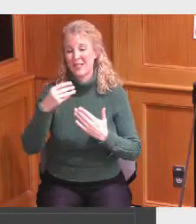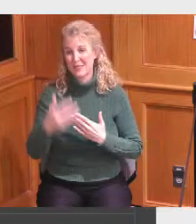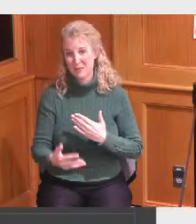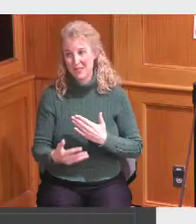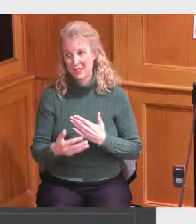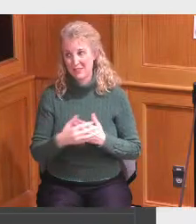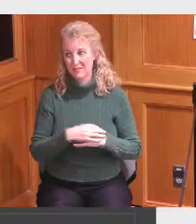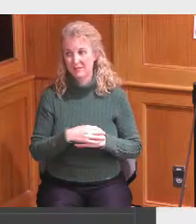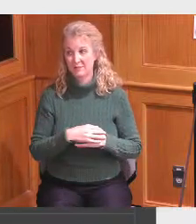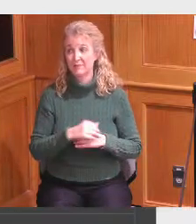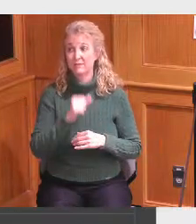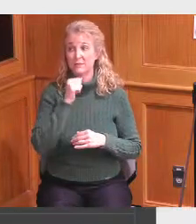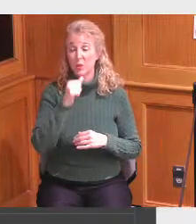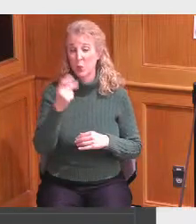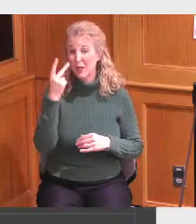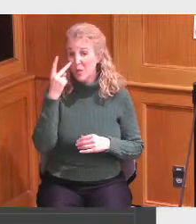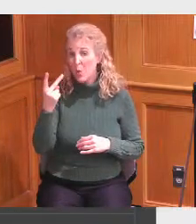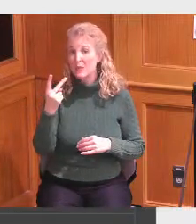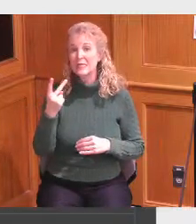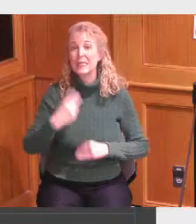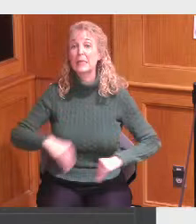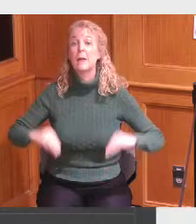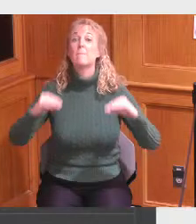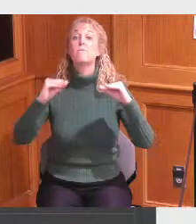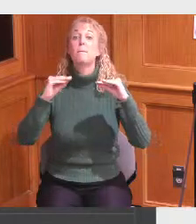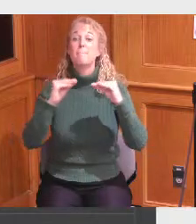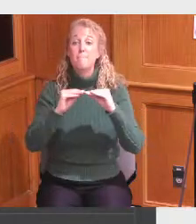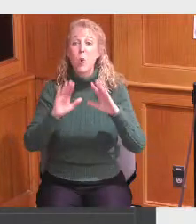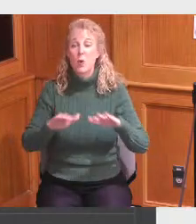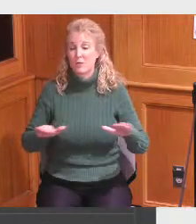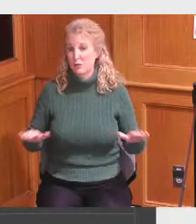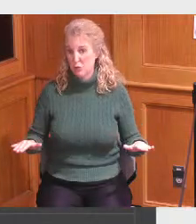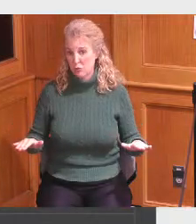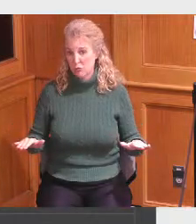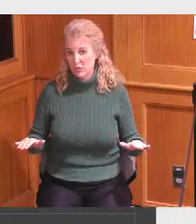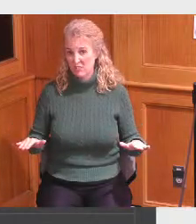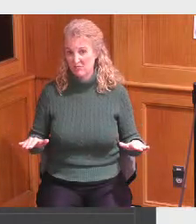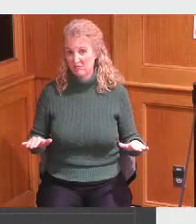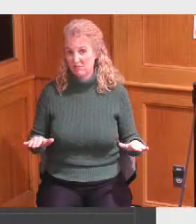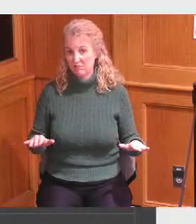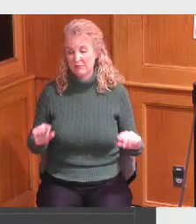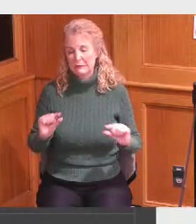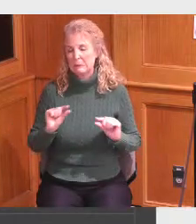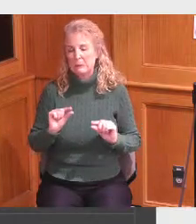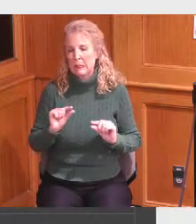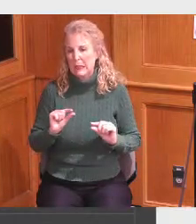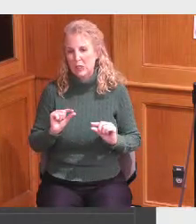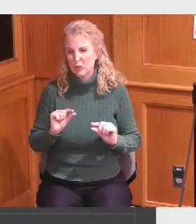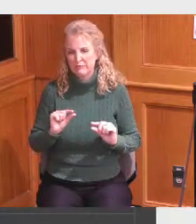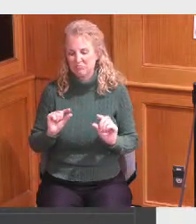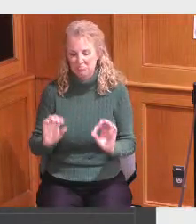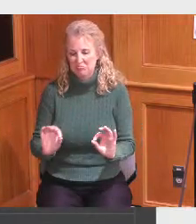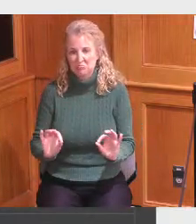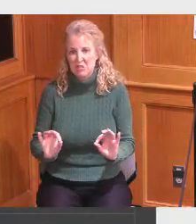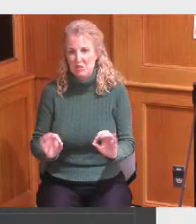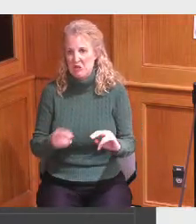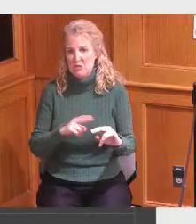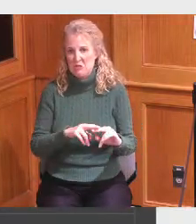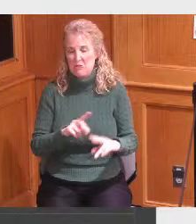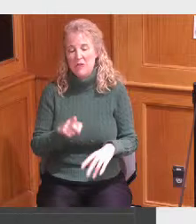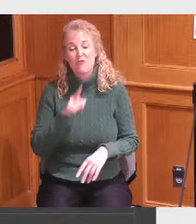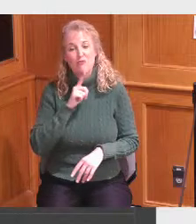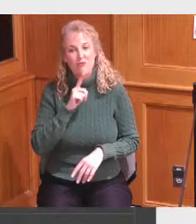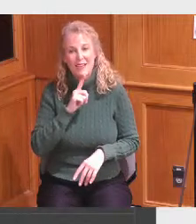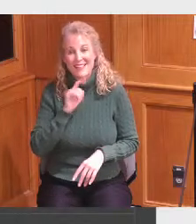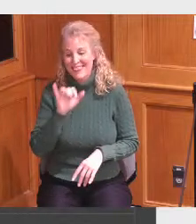not seeing an increase necessarily in the number of children that are coming in. There's been a slight increase, but not enough to explain the cost jump